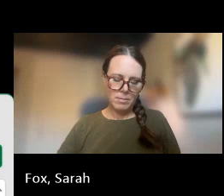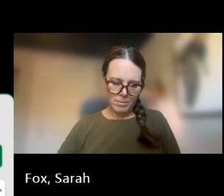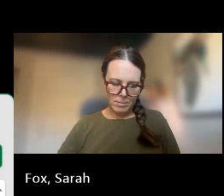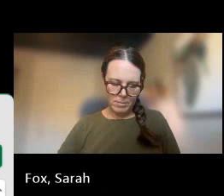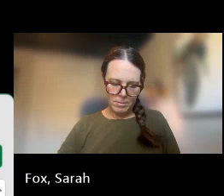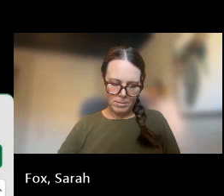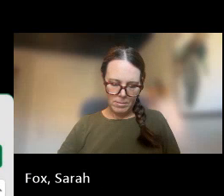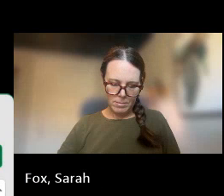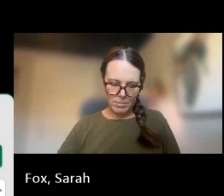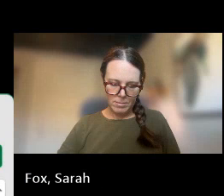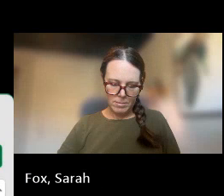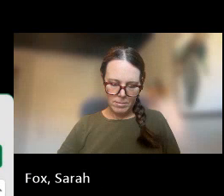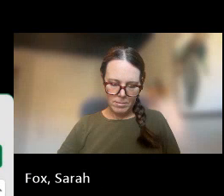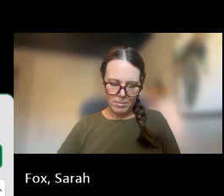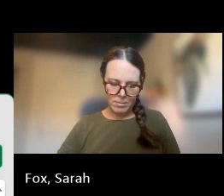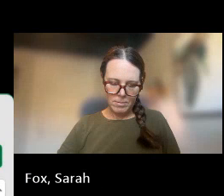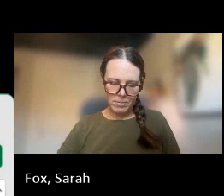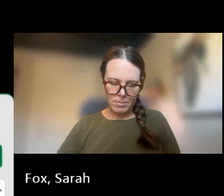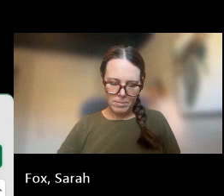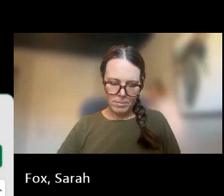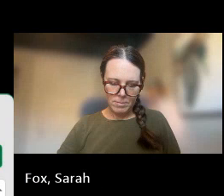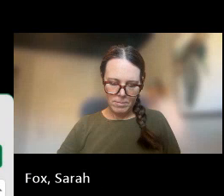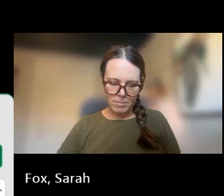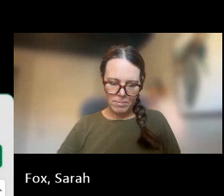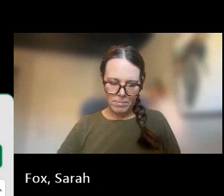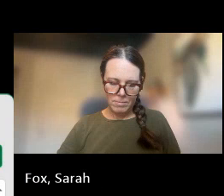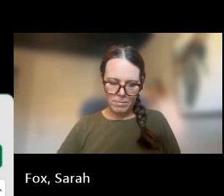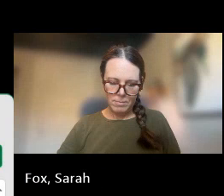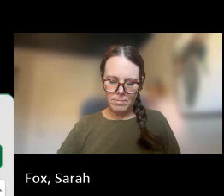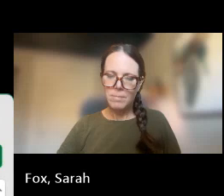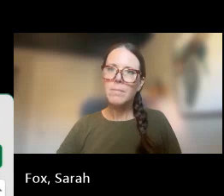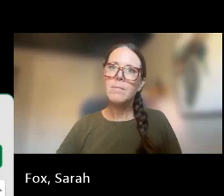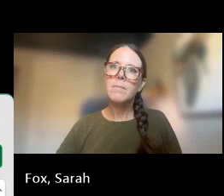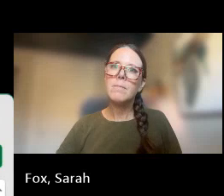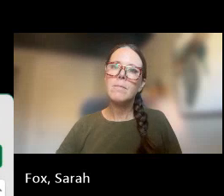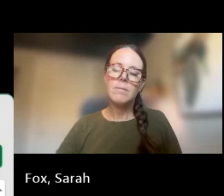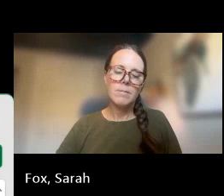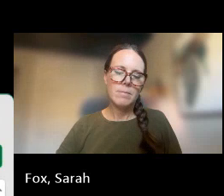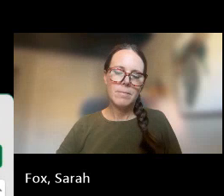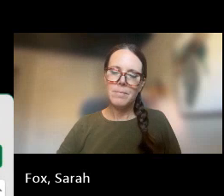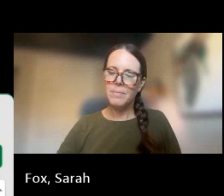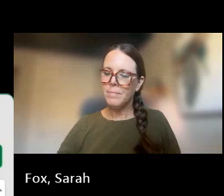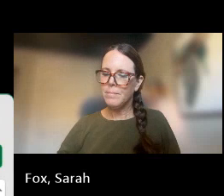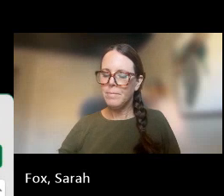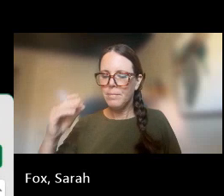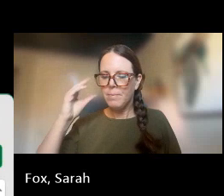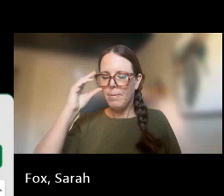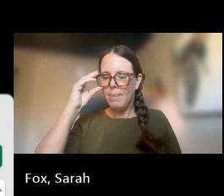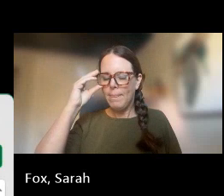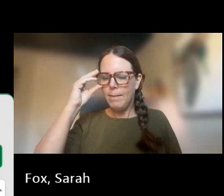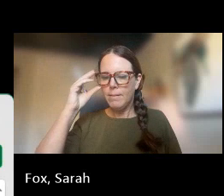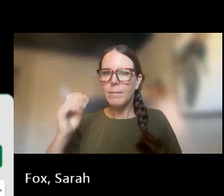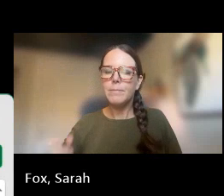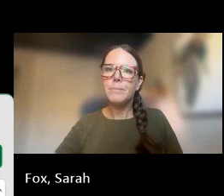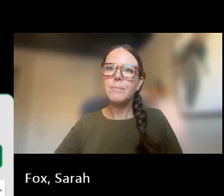was yes. And they, according to the city, that is not factually correct.